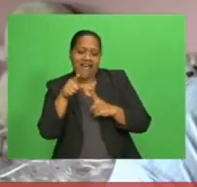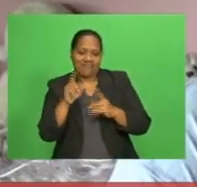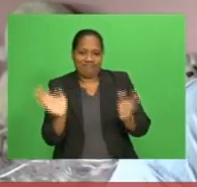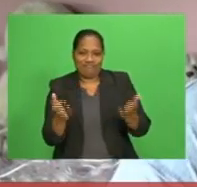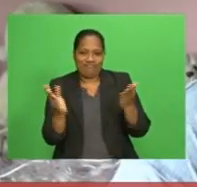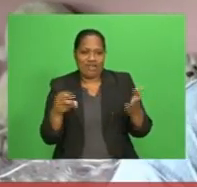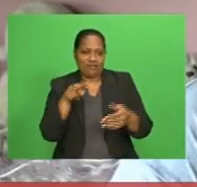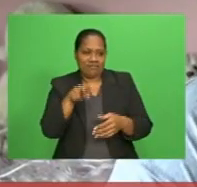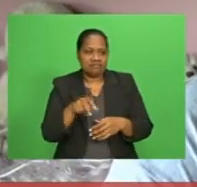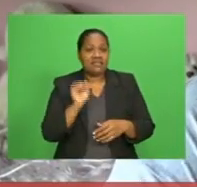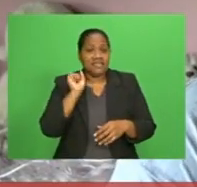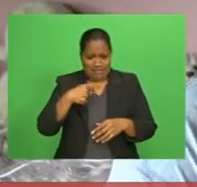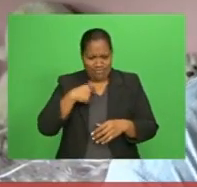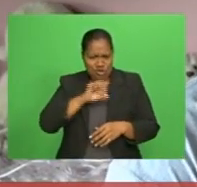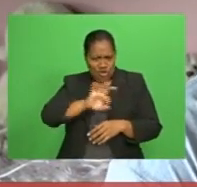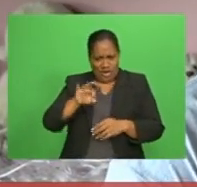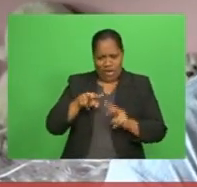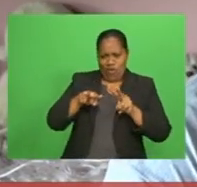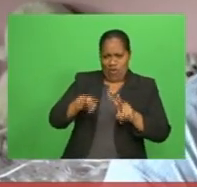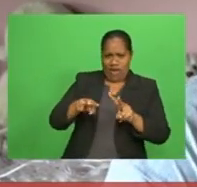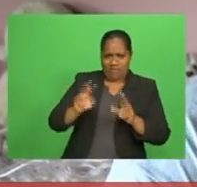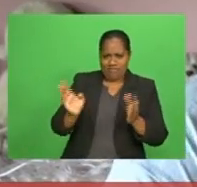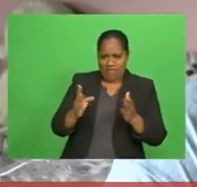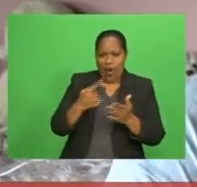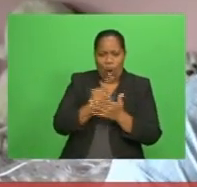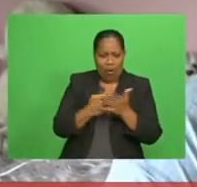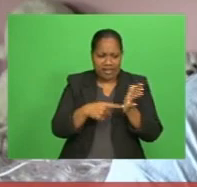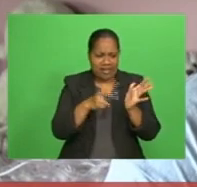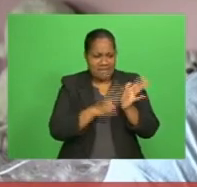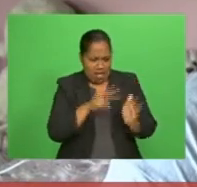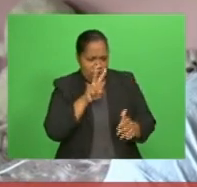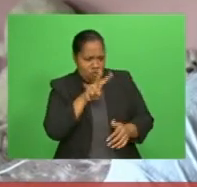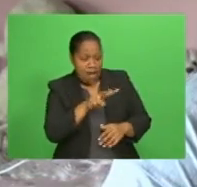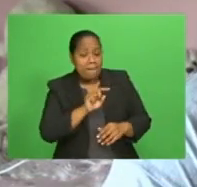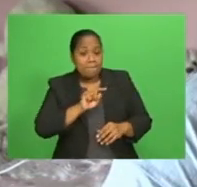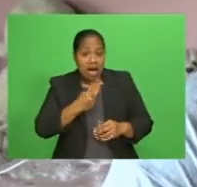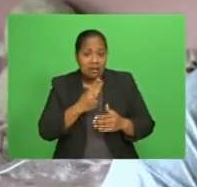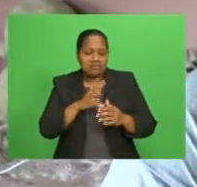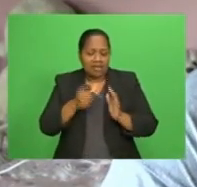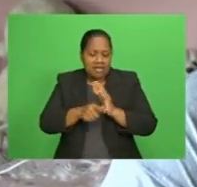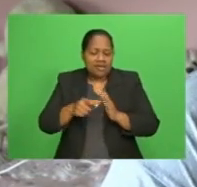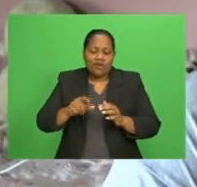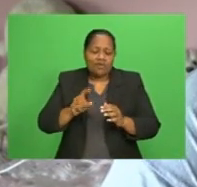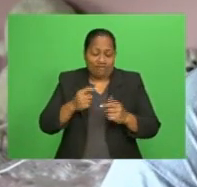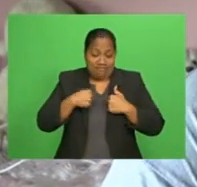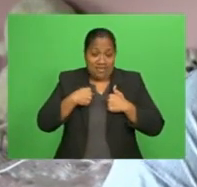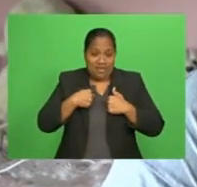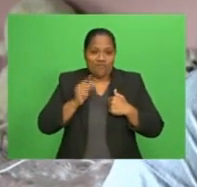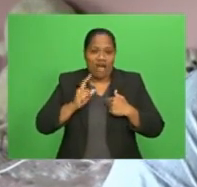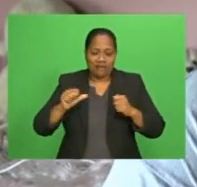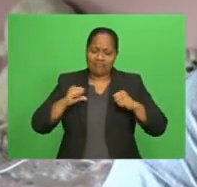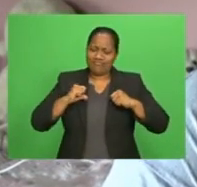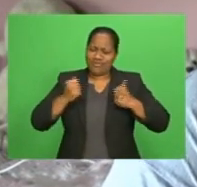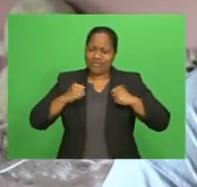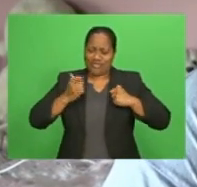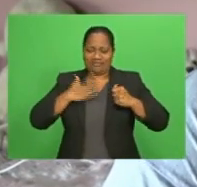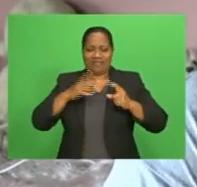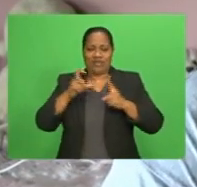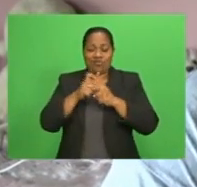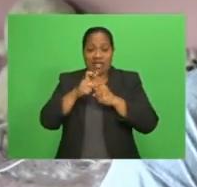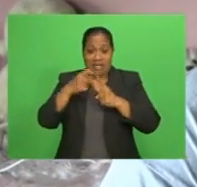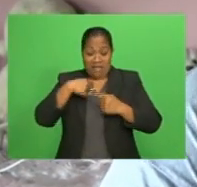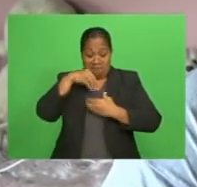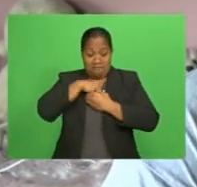I haven't watched her play, only in the TV, but sometimes, I'm so proud of her. I just say to myself,